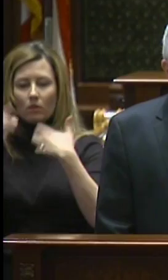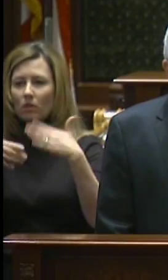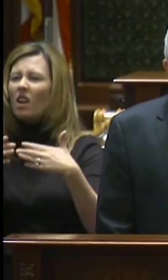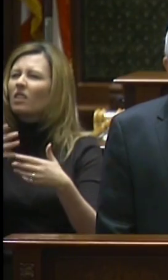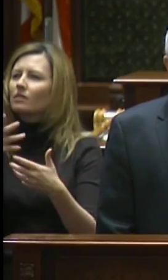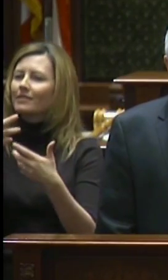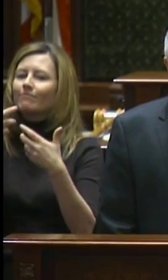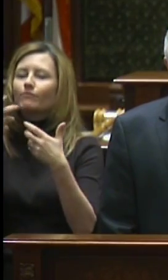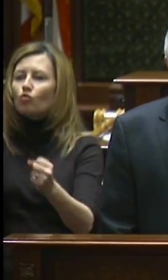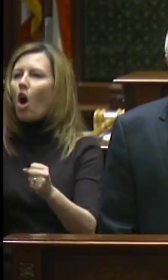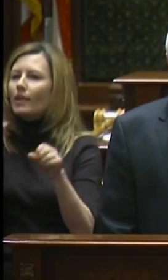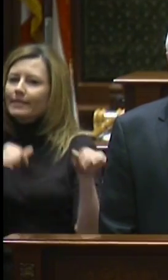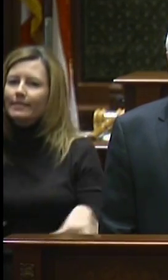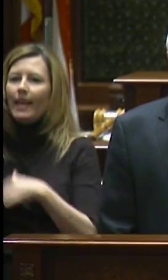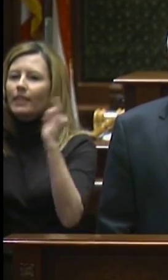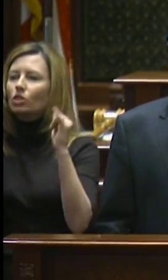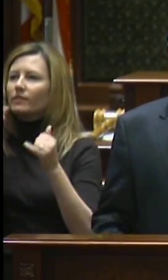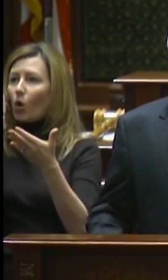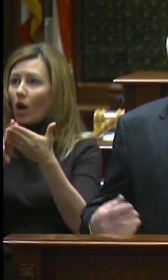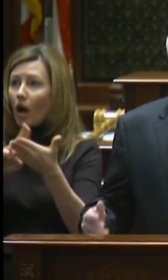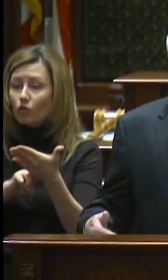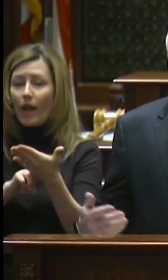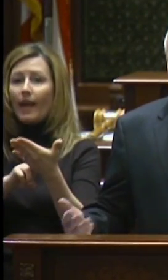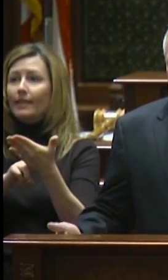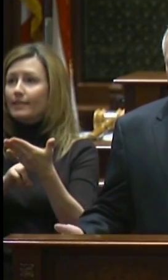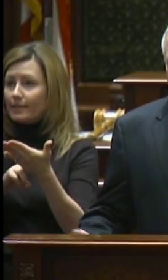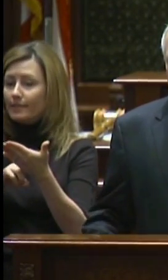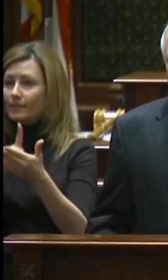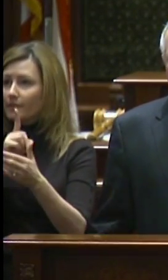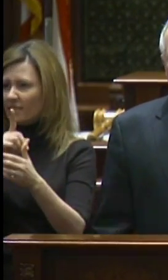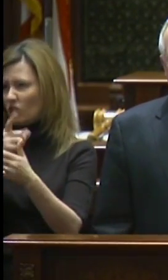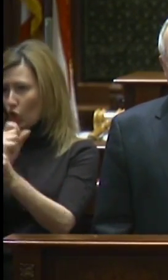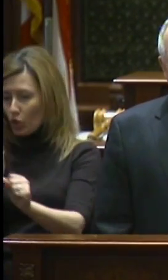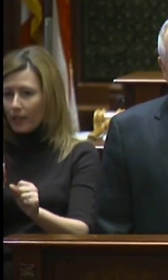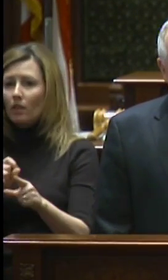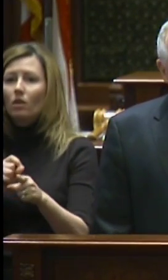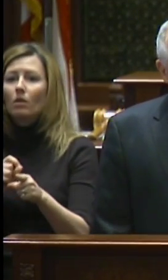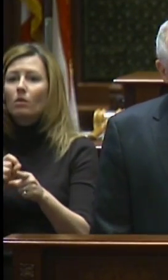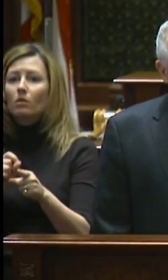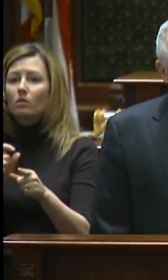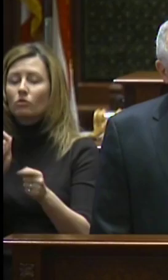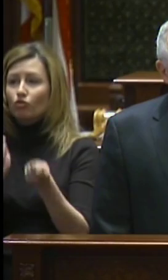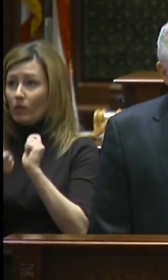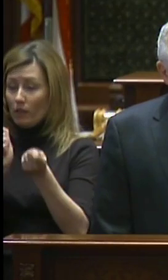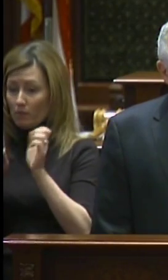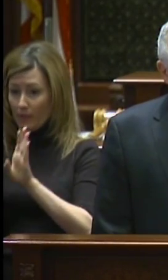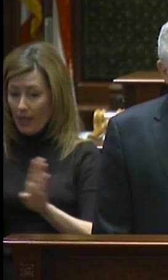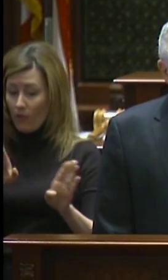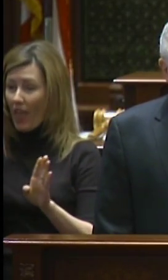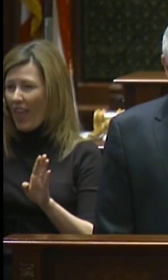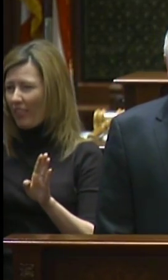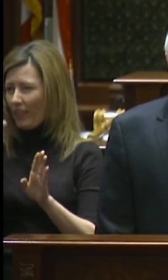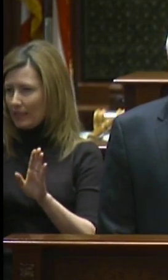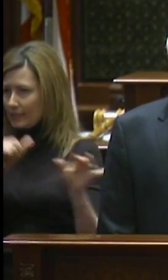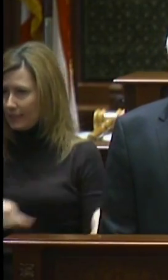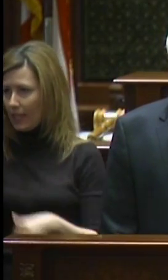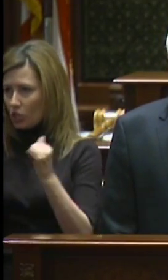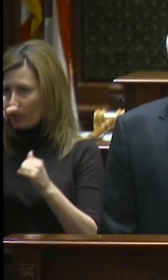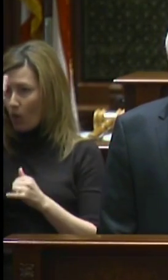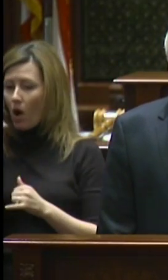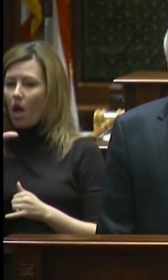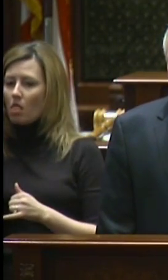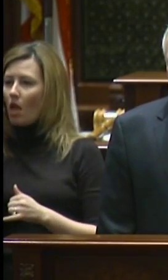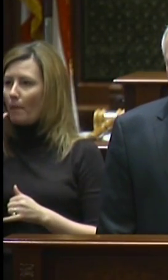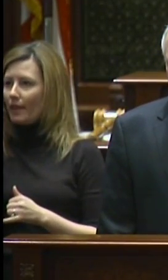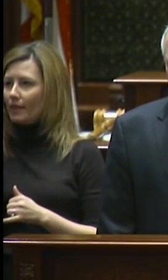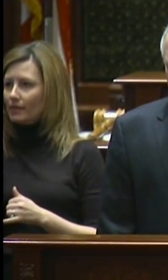to procurement and contracts. We reformed the behavior and enacted strong ethics standards for lobbyists